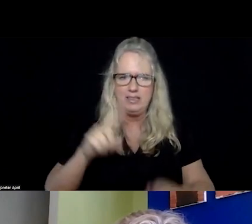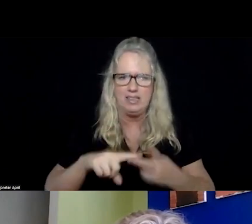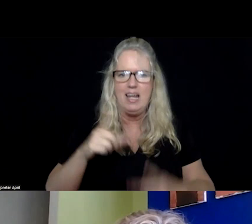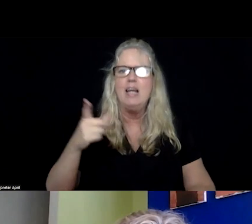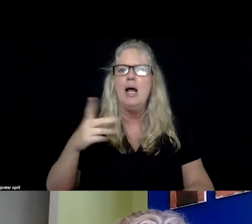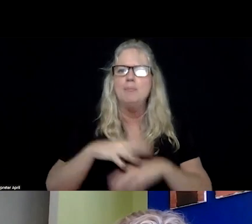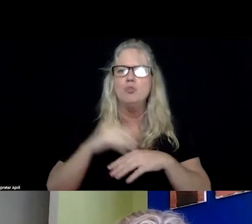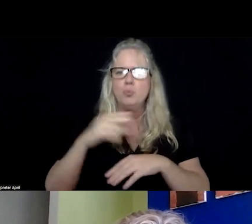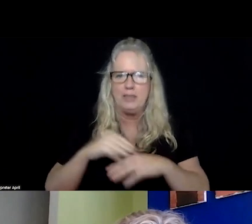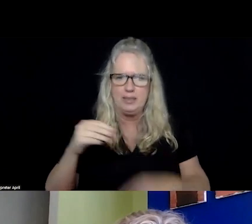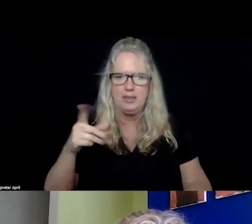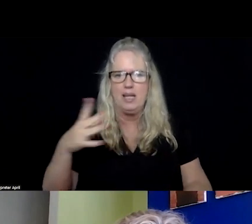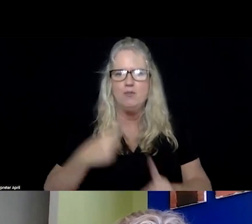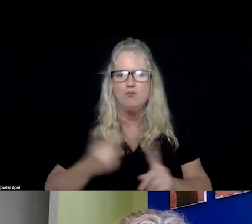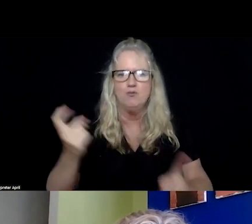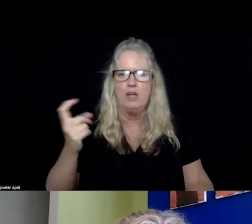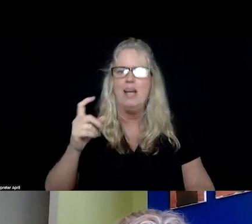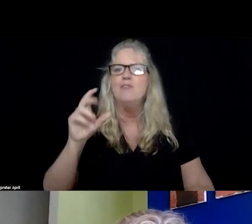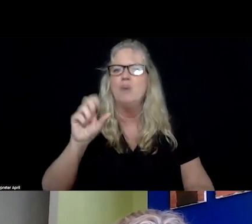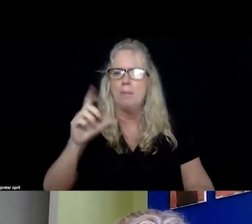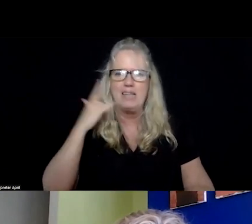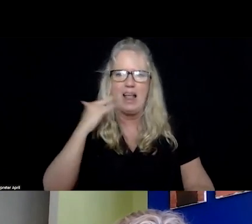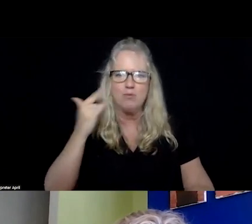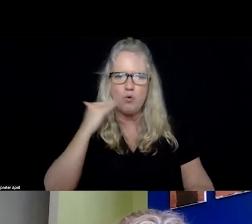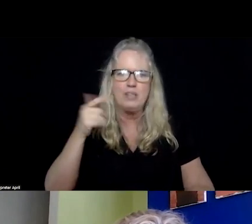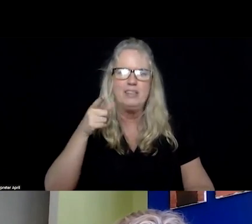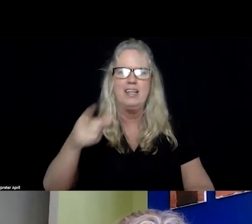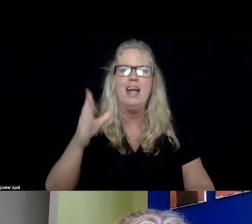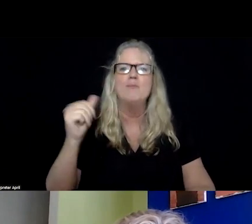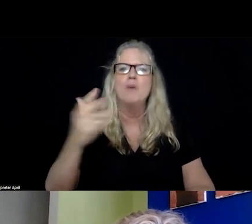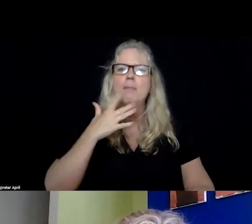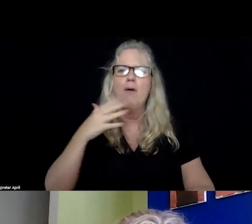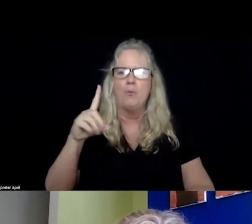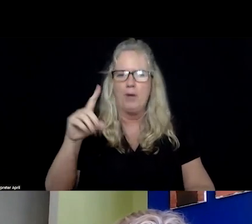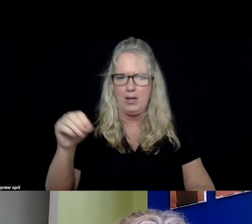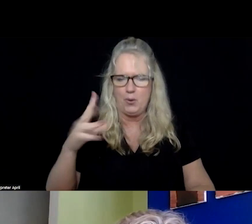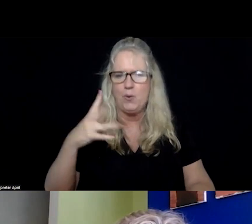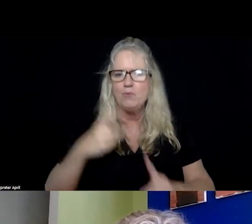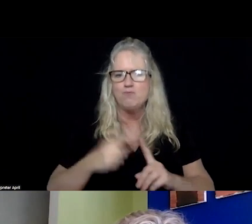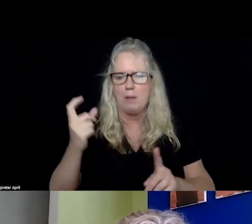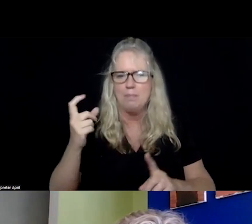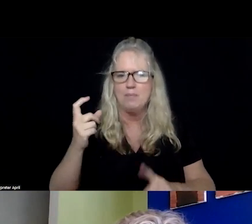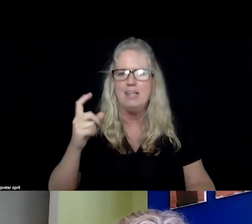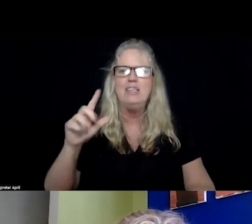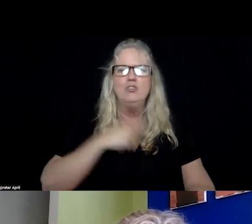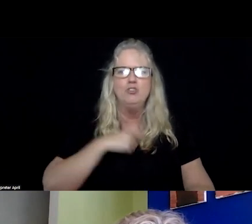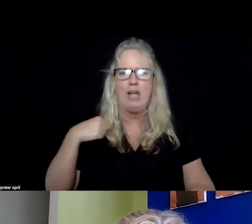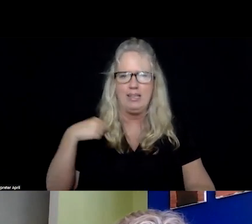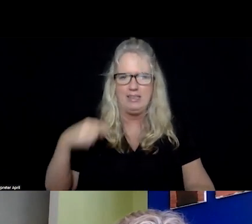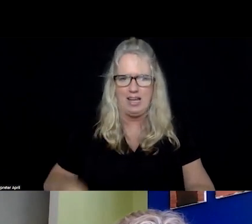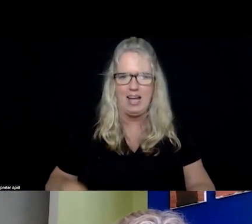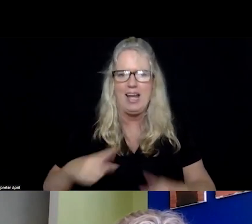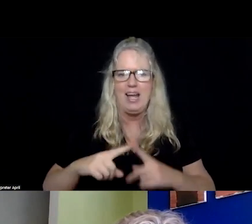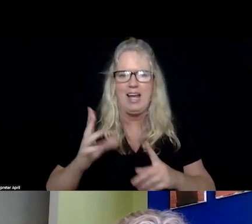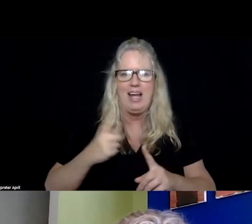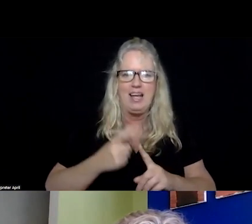Sweden. I am from Sacramento, California. I'm from Denver, Colorado. I'm from China. I came